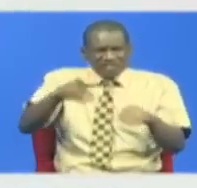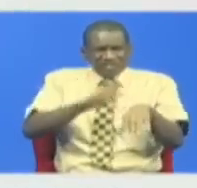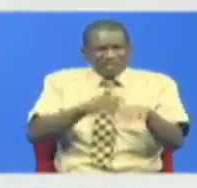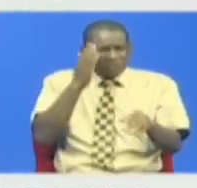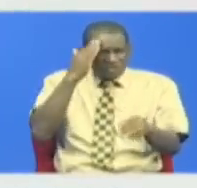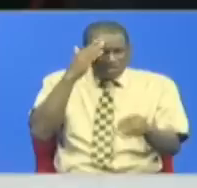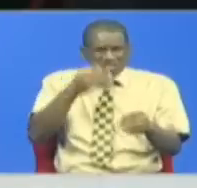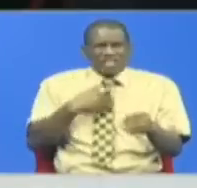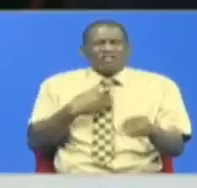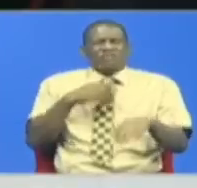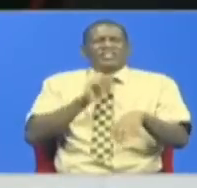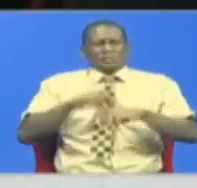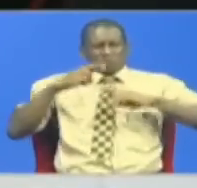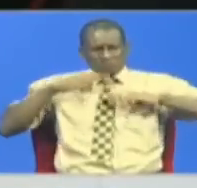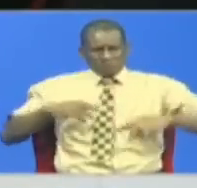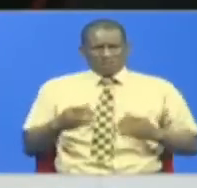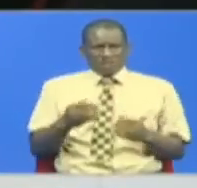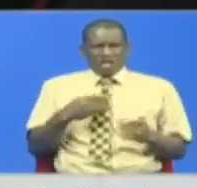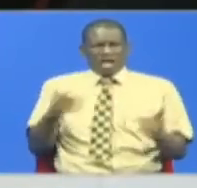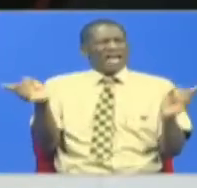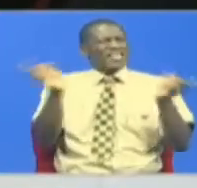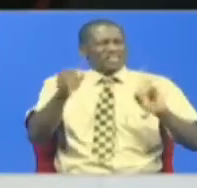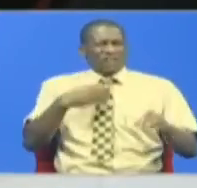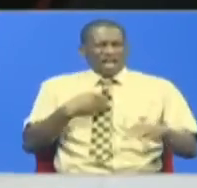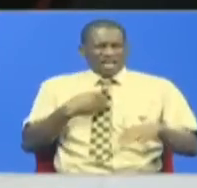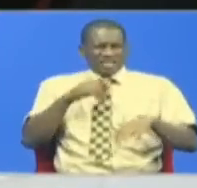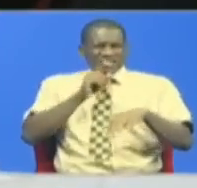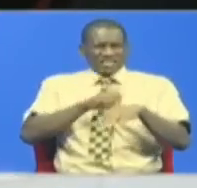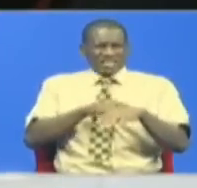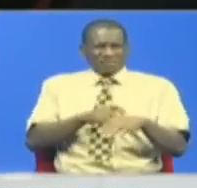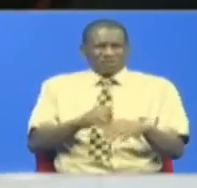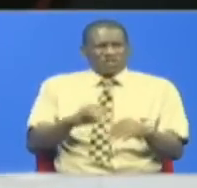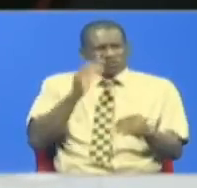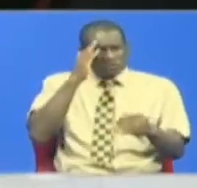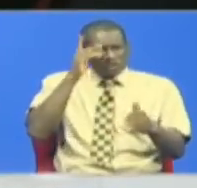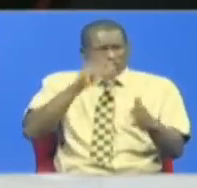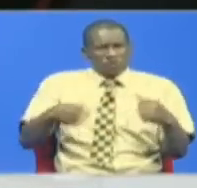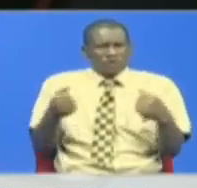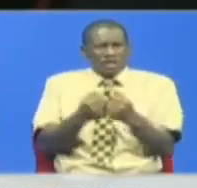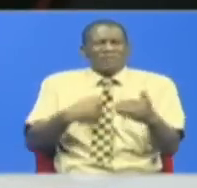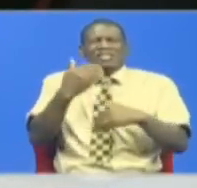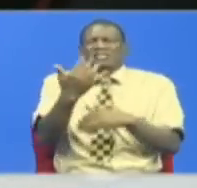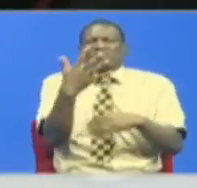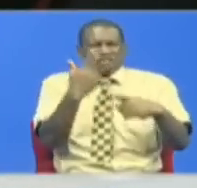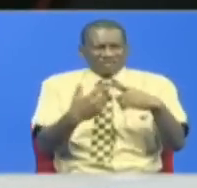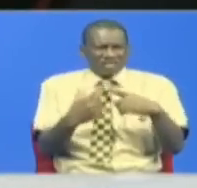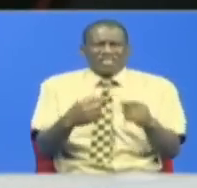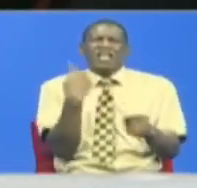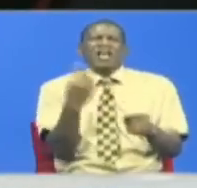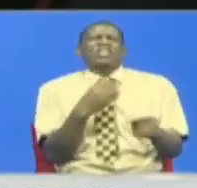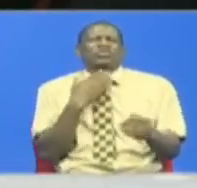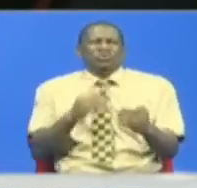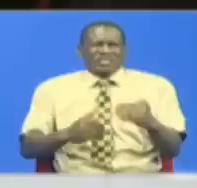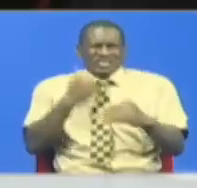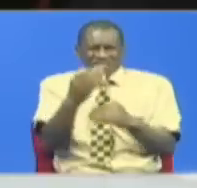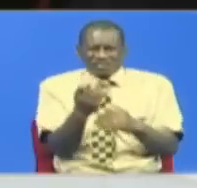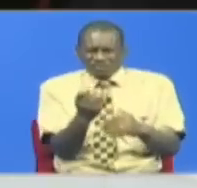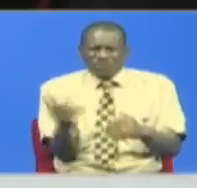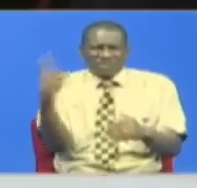to breathe. I have not really had time to wonder about what is going to happen in the next 5 years. I just want the next couple of days